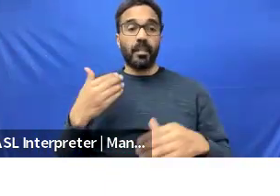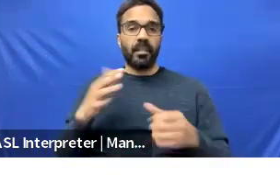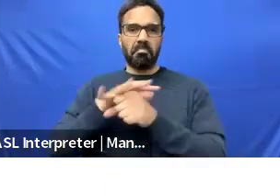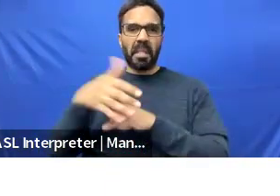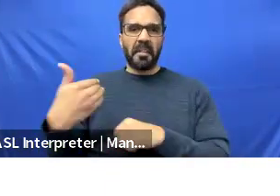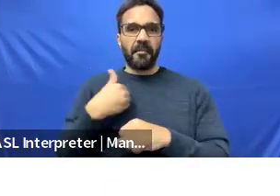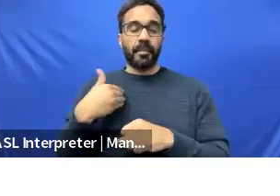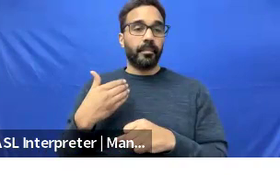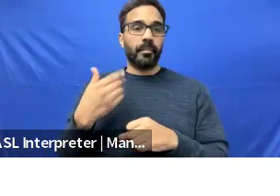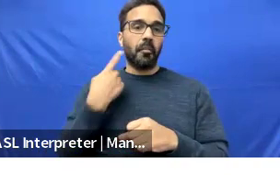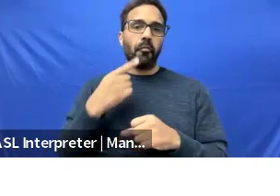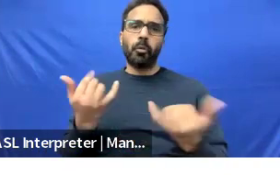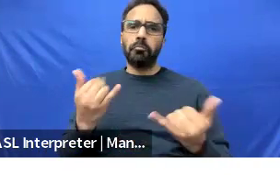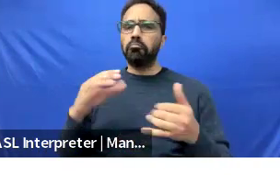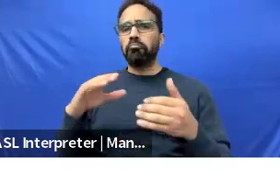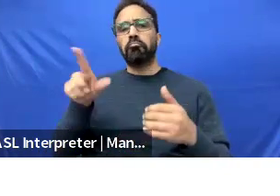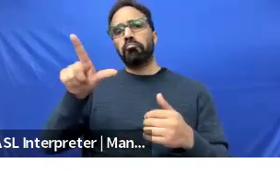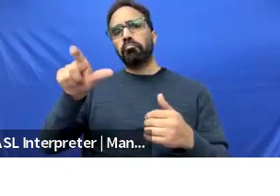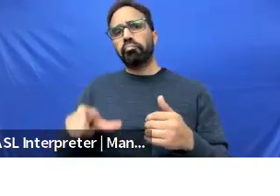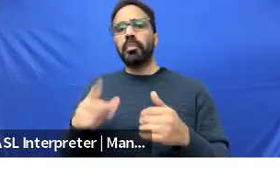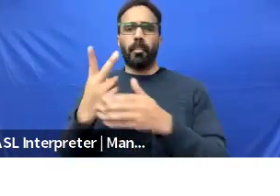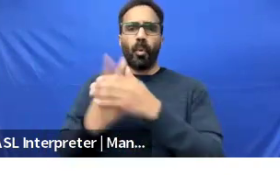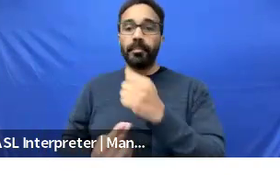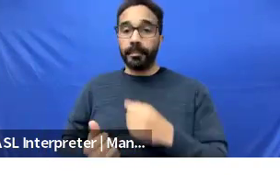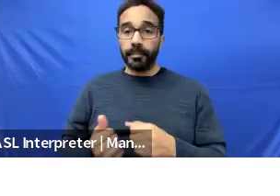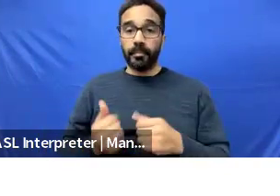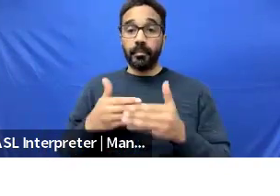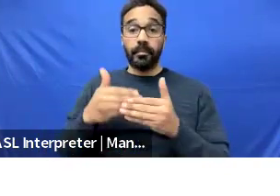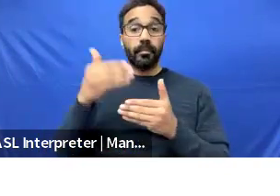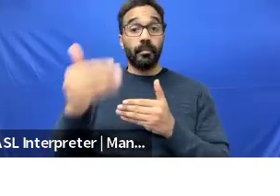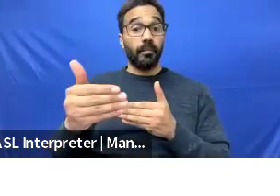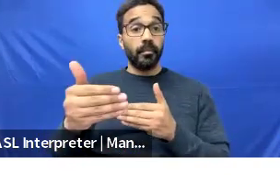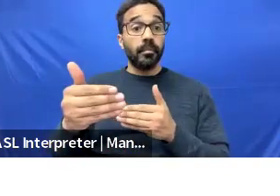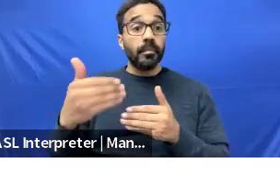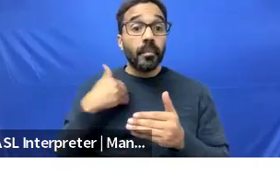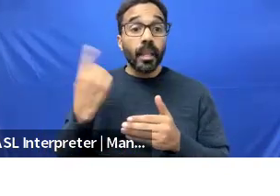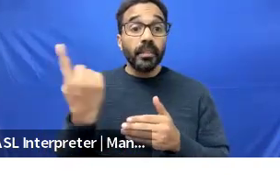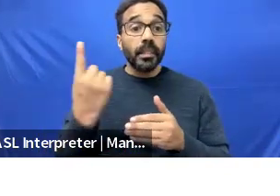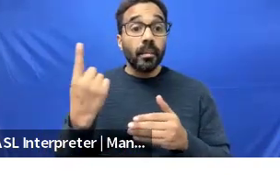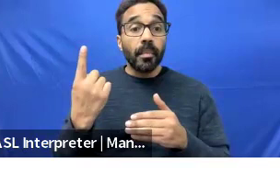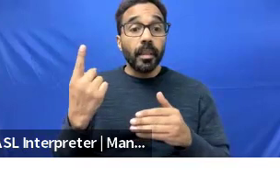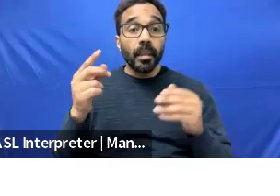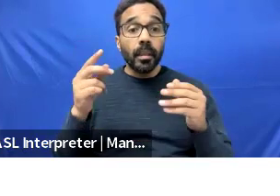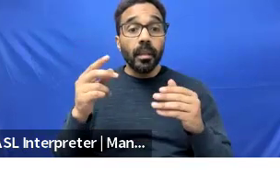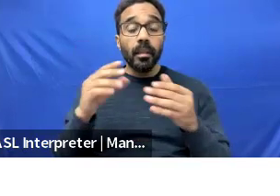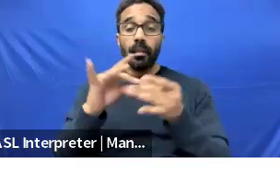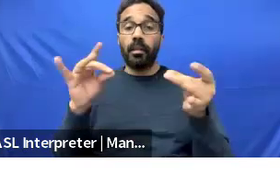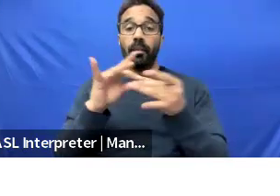click both of them. And then the next step is going to take you to something that says appointments